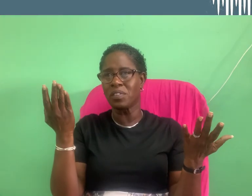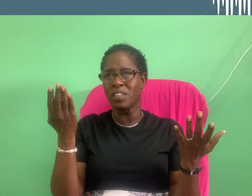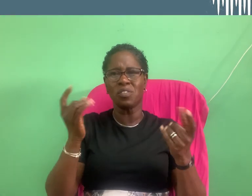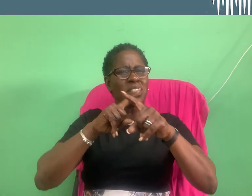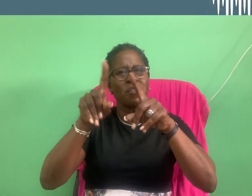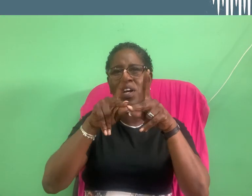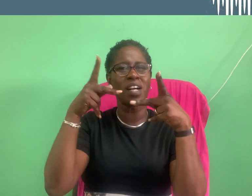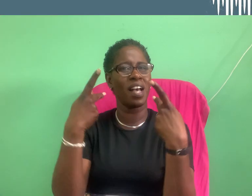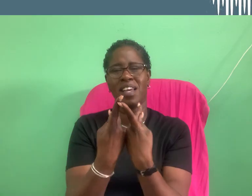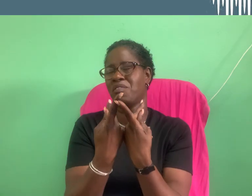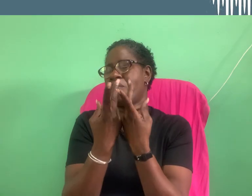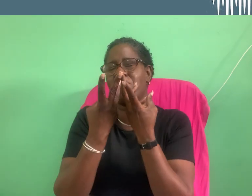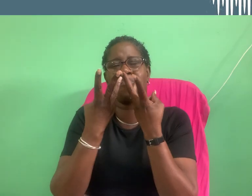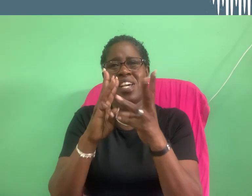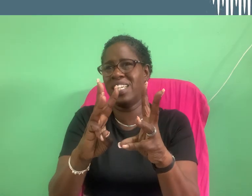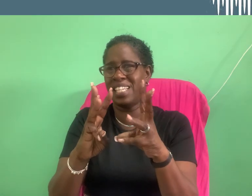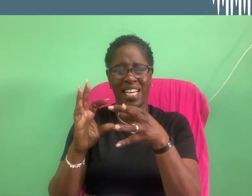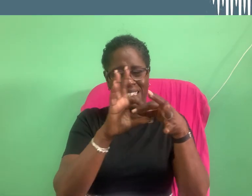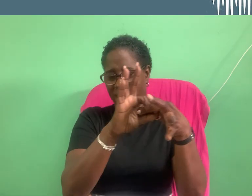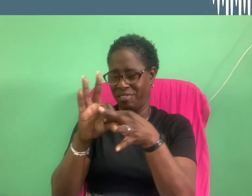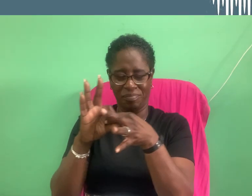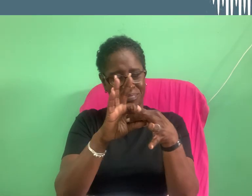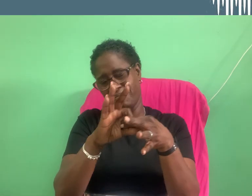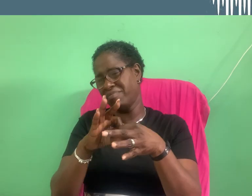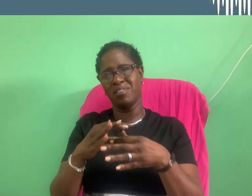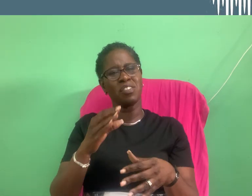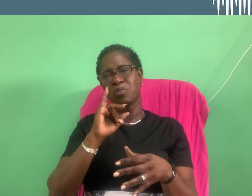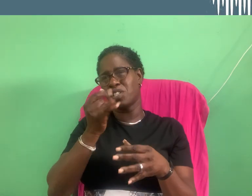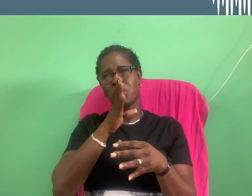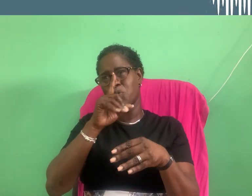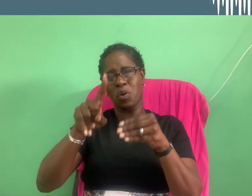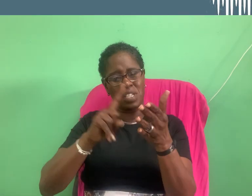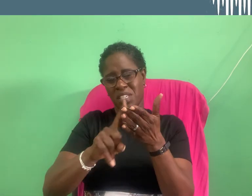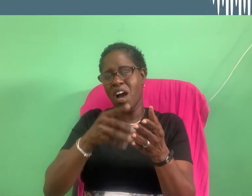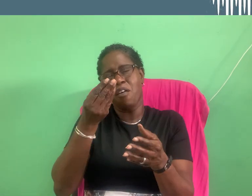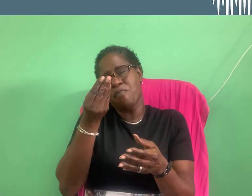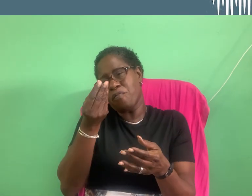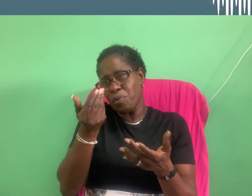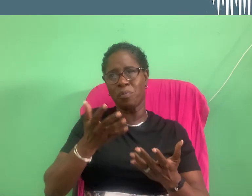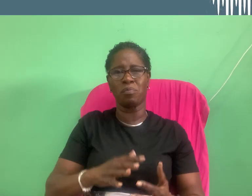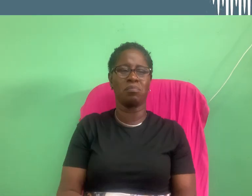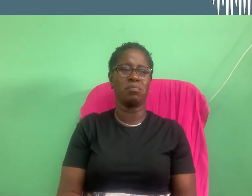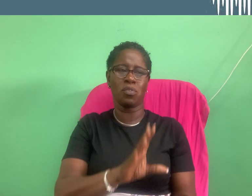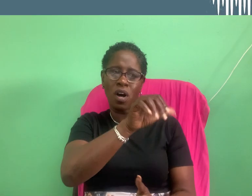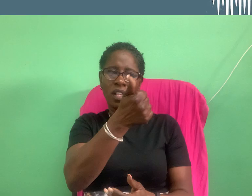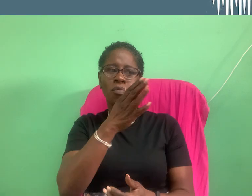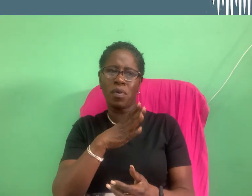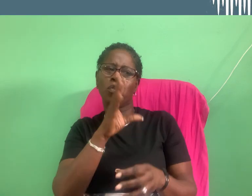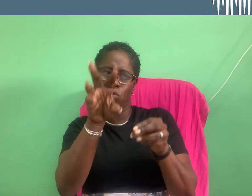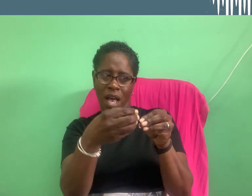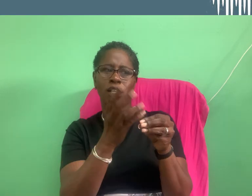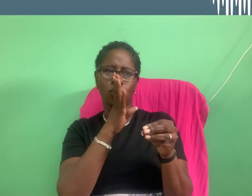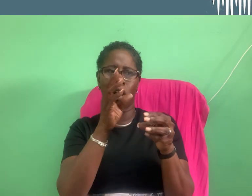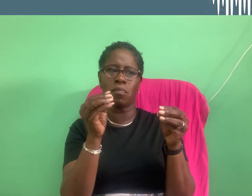different ways in which this intersects. And here I've just highlighted a few of them for you. I'm wondering if Heather and Haley maybe have anything that they'd like to add to